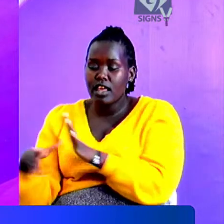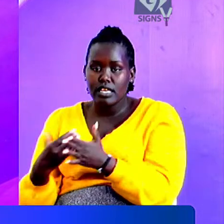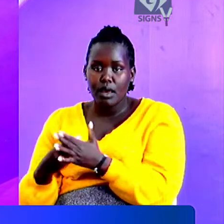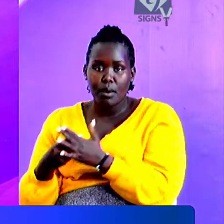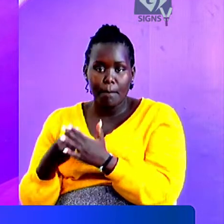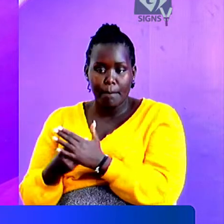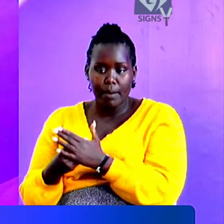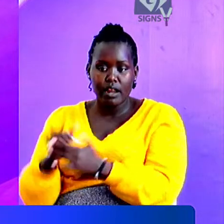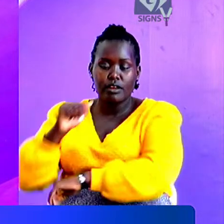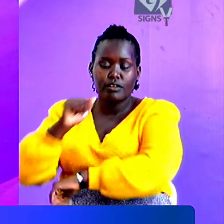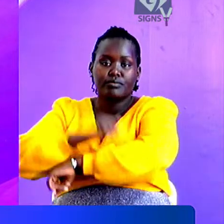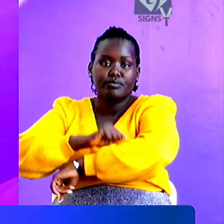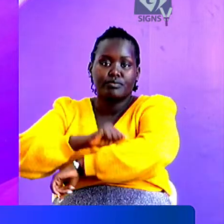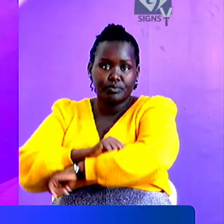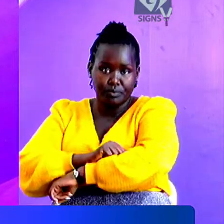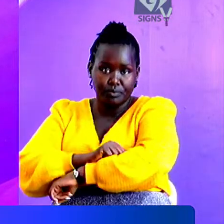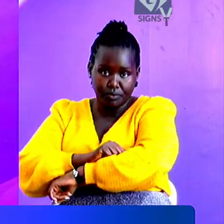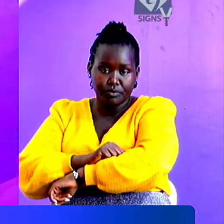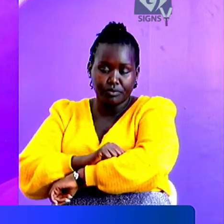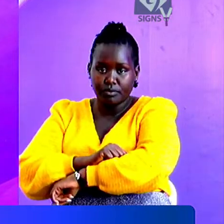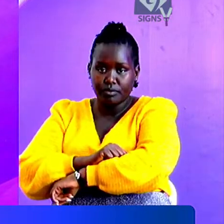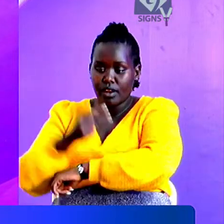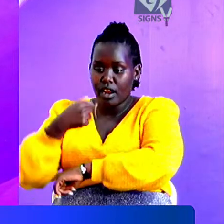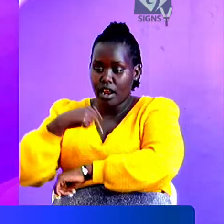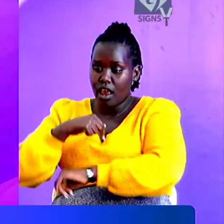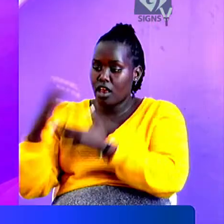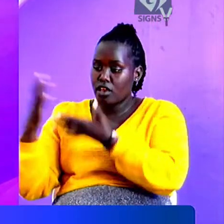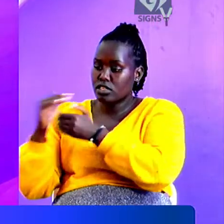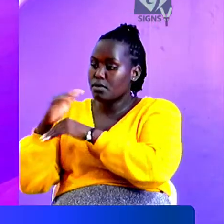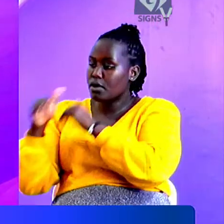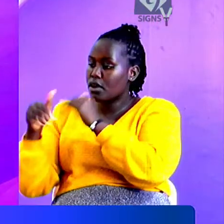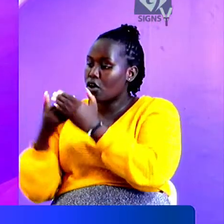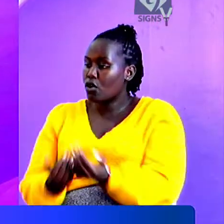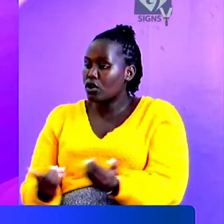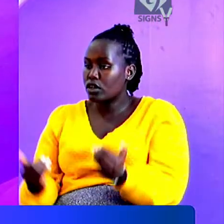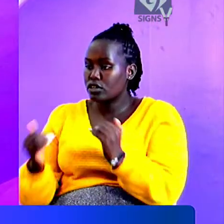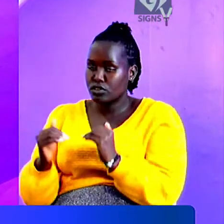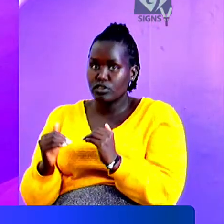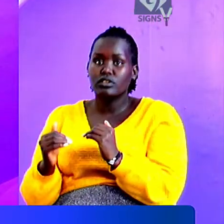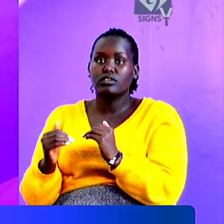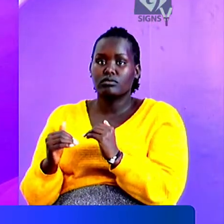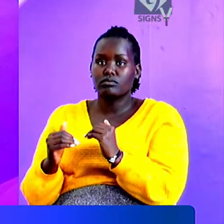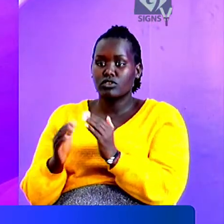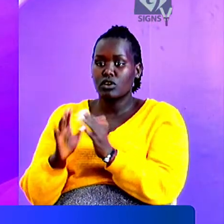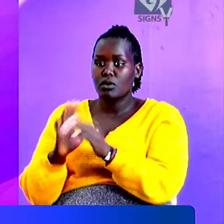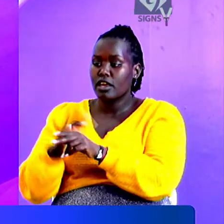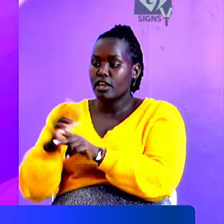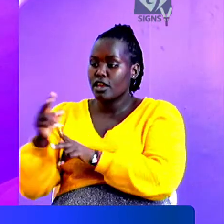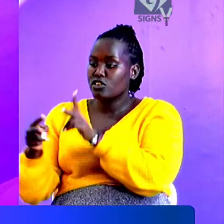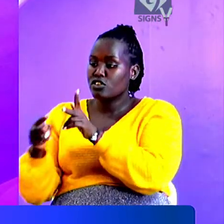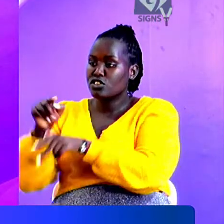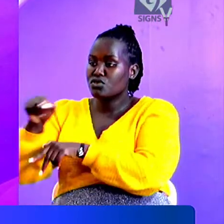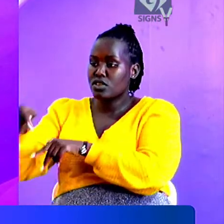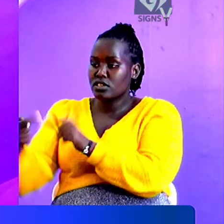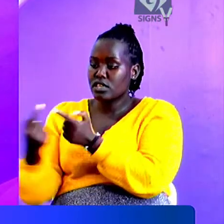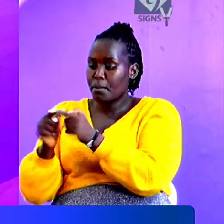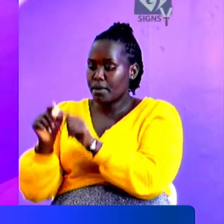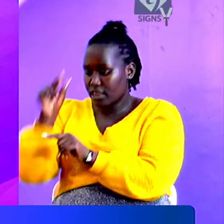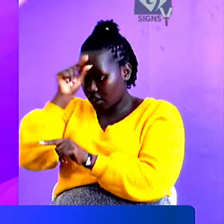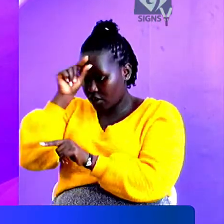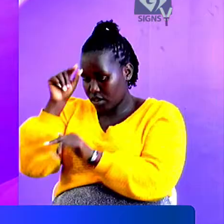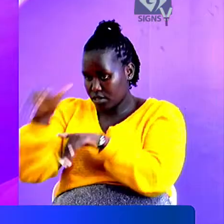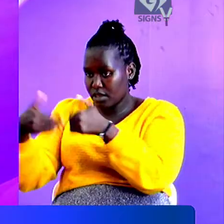to the schools. All right? Yeah. We expect that every child should be receiving 22,000, but the government has been releasing